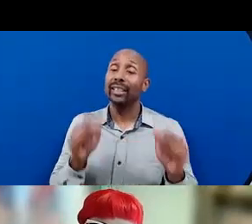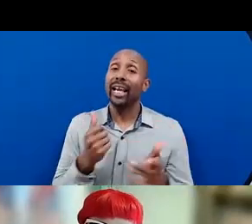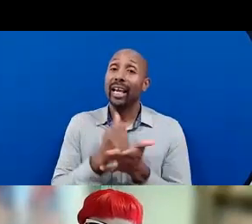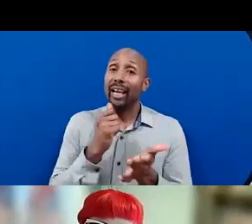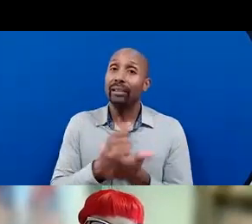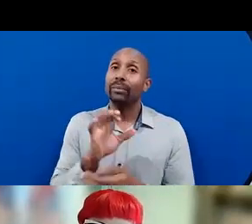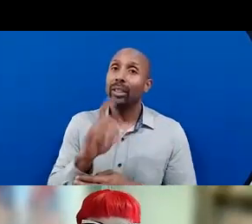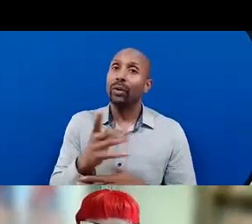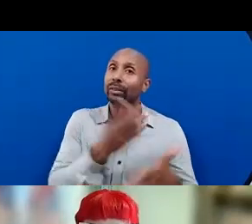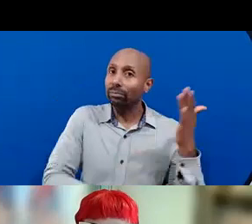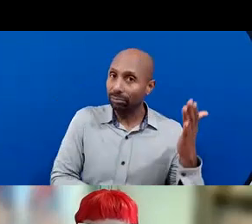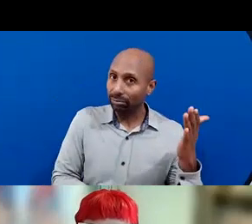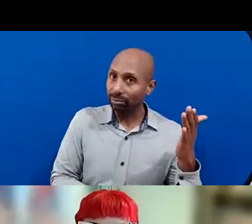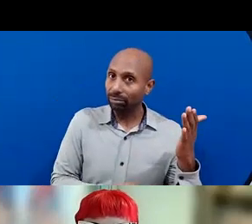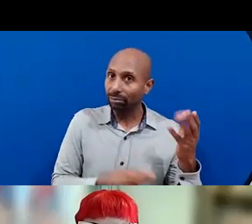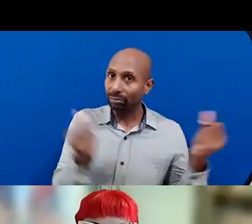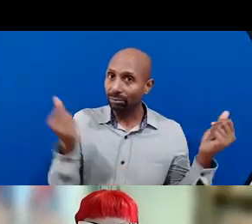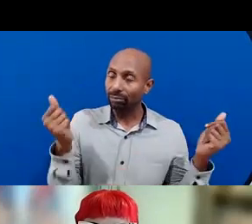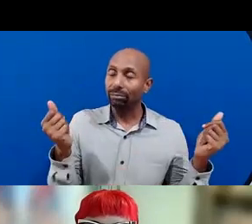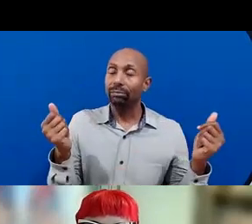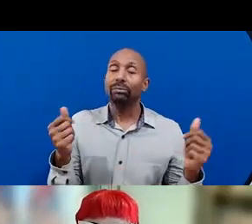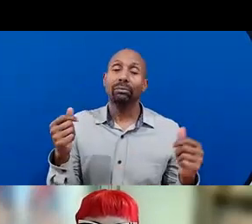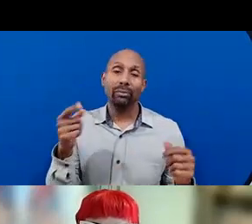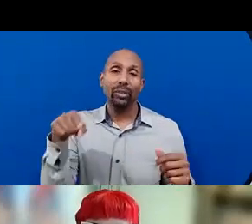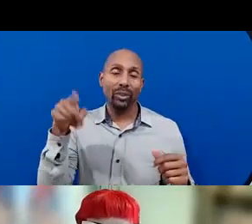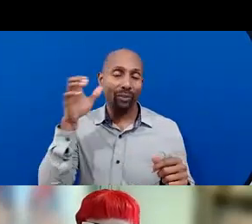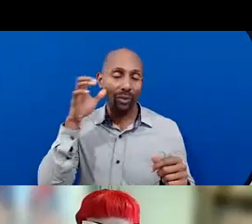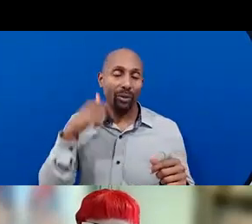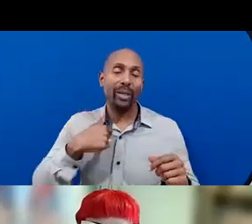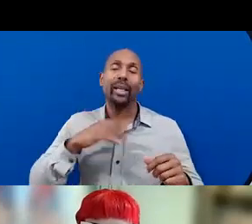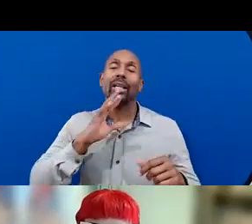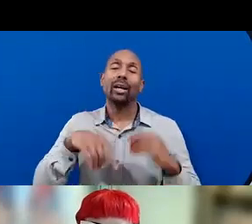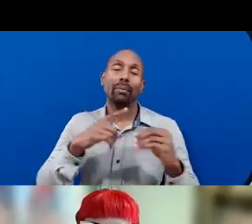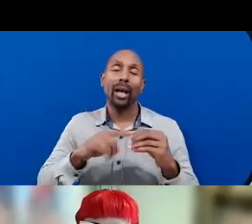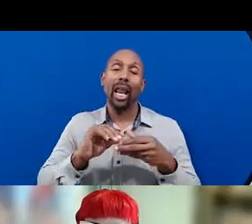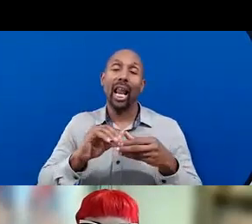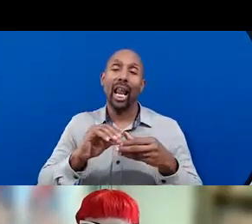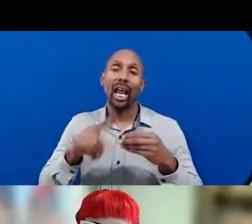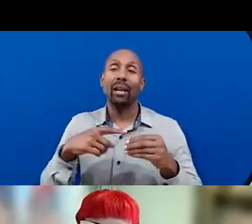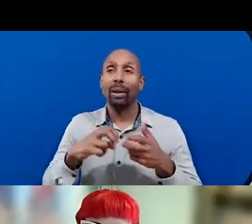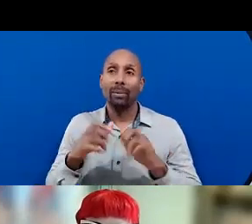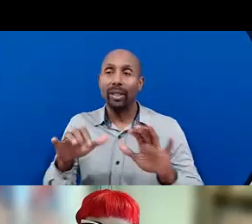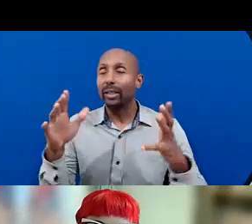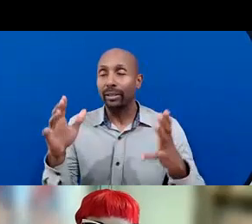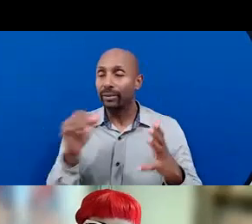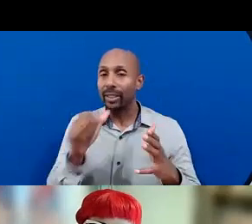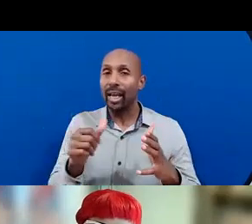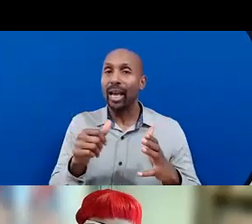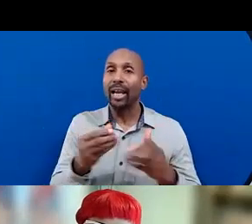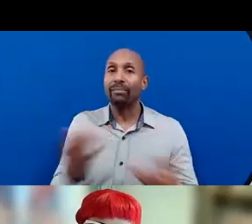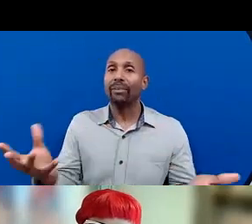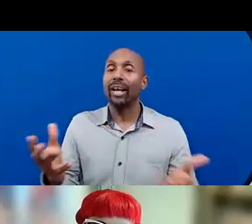also that people continue to do the boosters when they're eligible, because that will limit the amount of